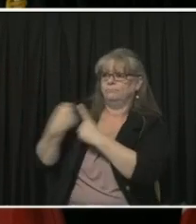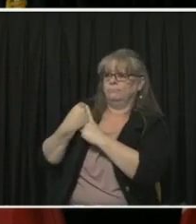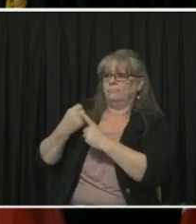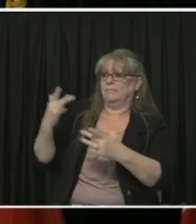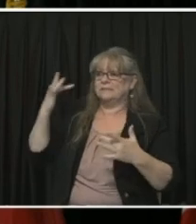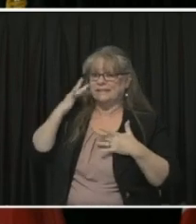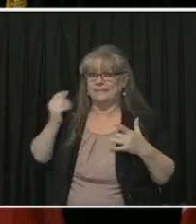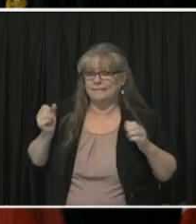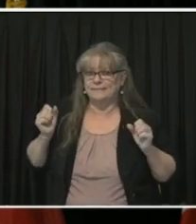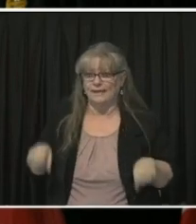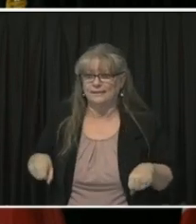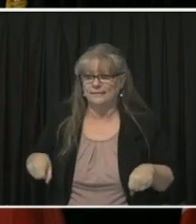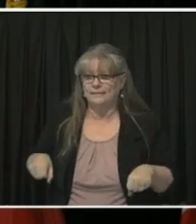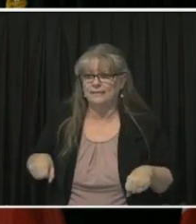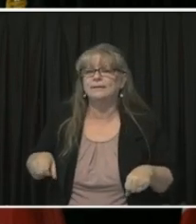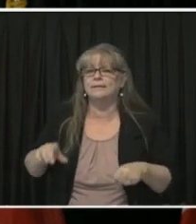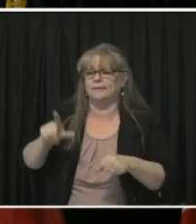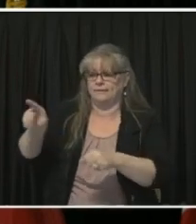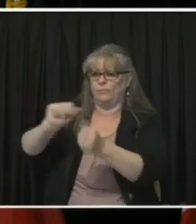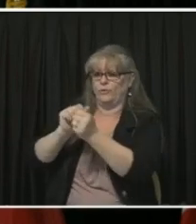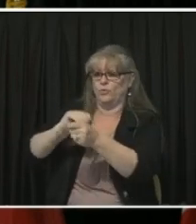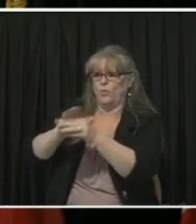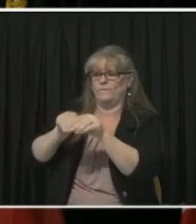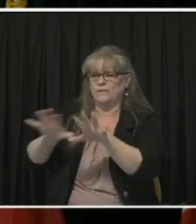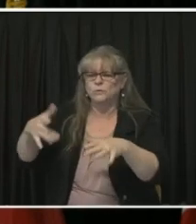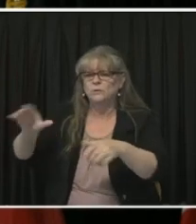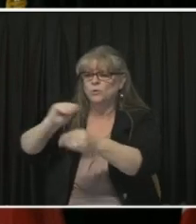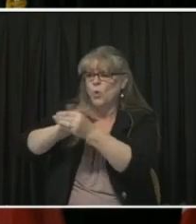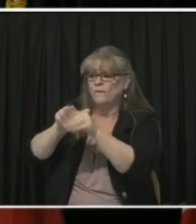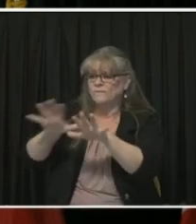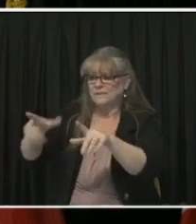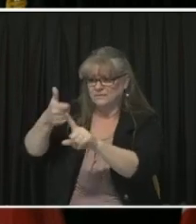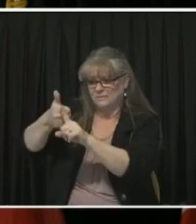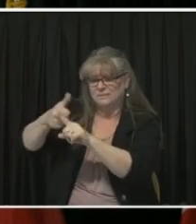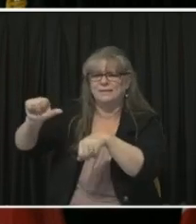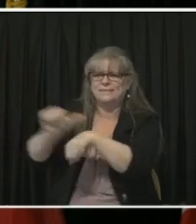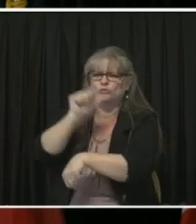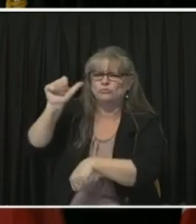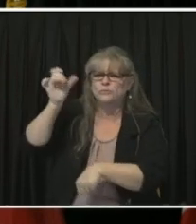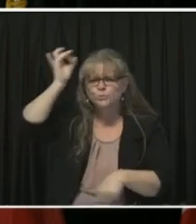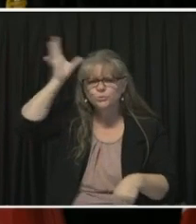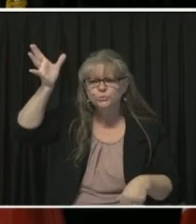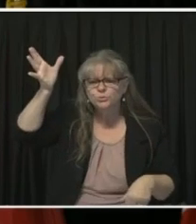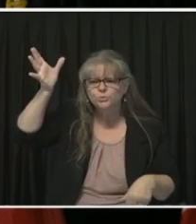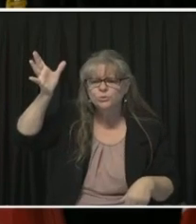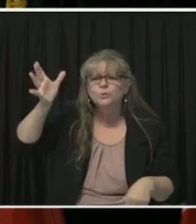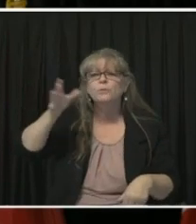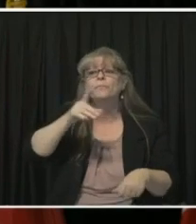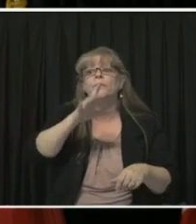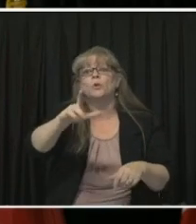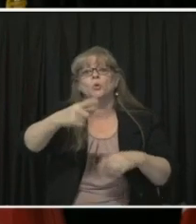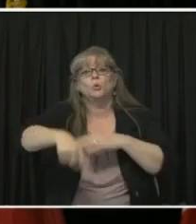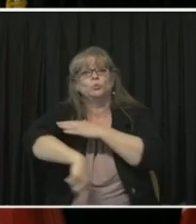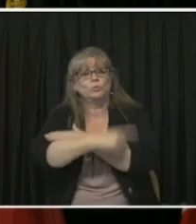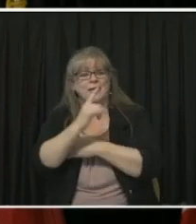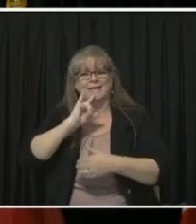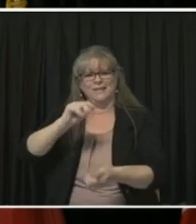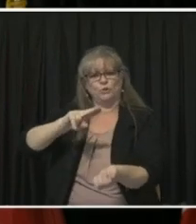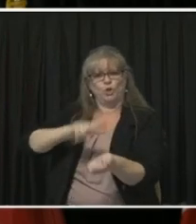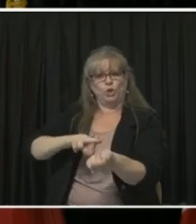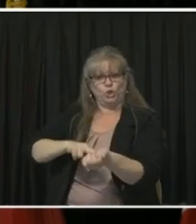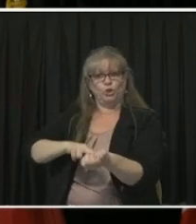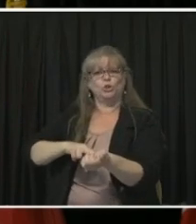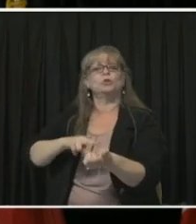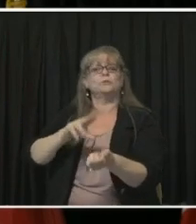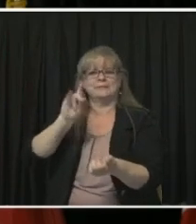and this one, of course, is particularly dangerous. So on Nurses Day and every day, I want to thank everybody in Colorado who is doing